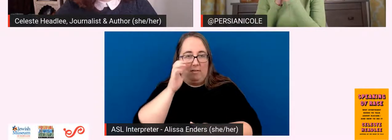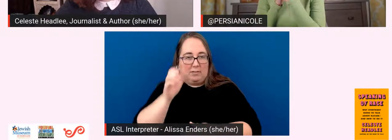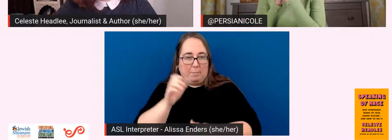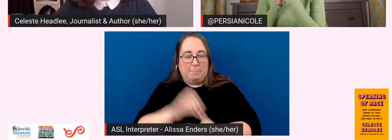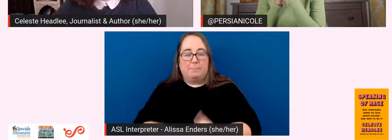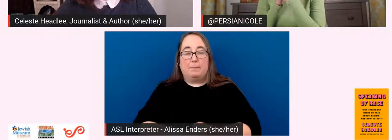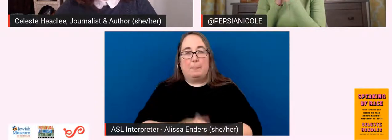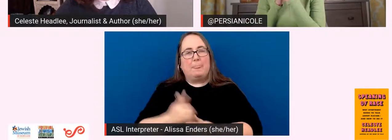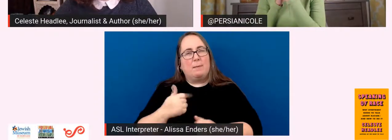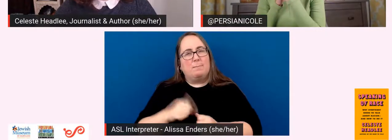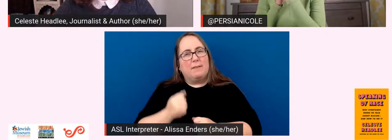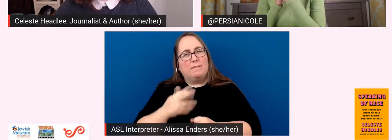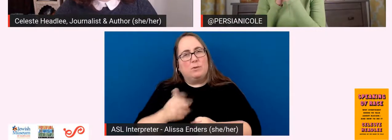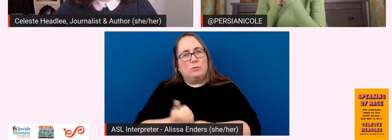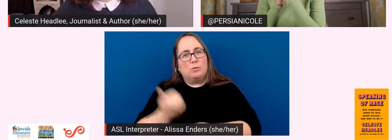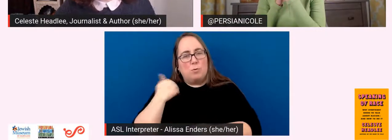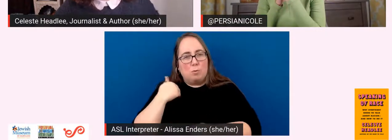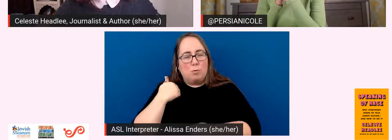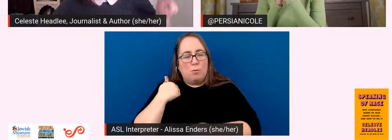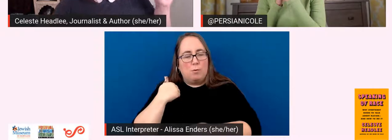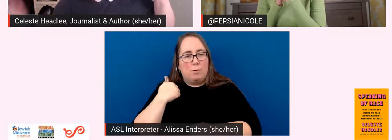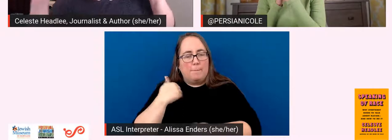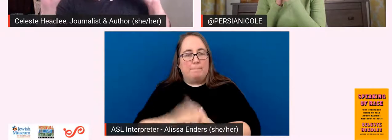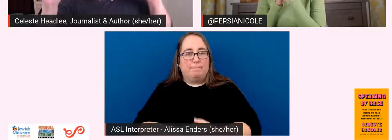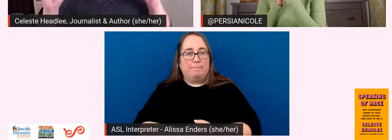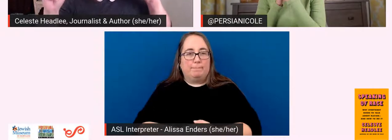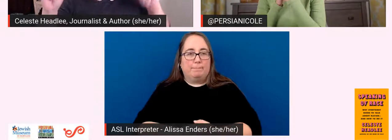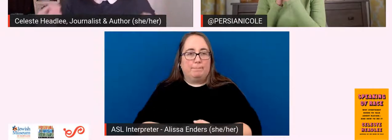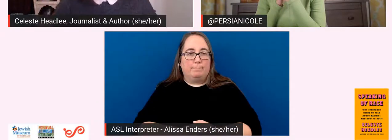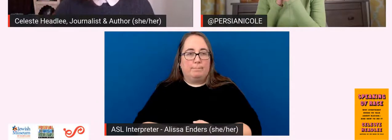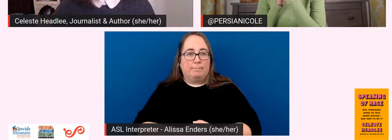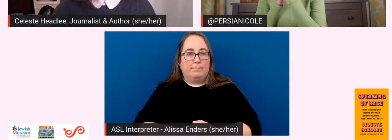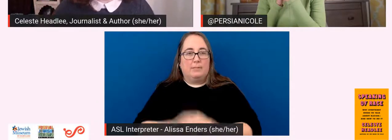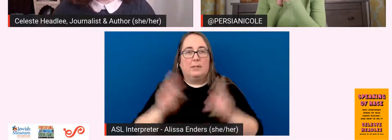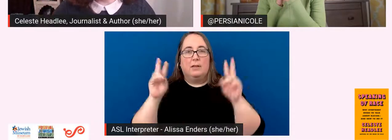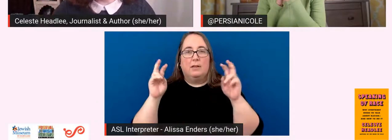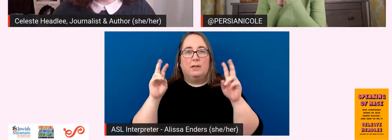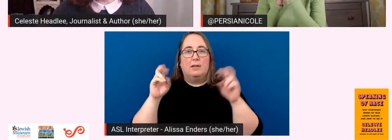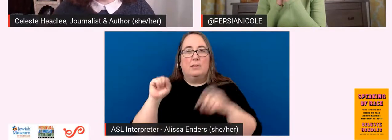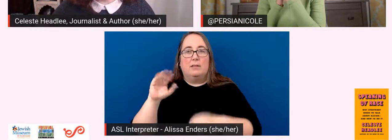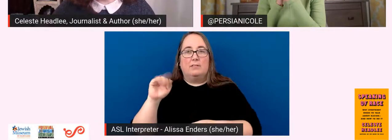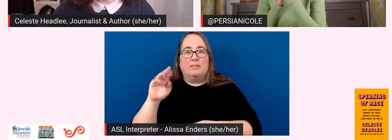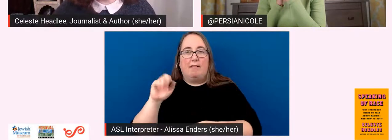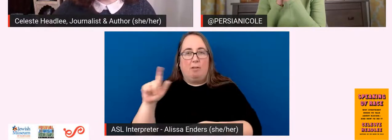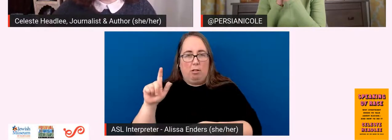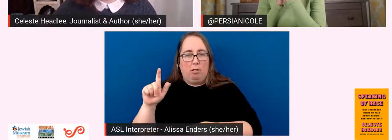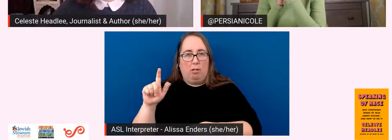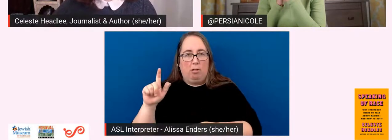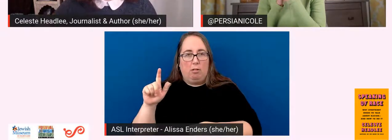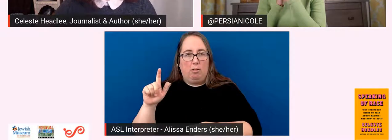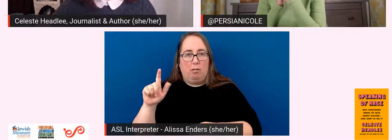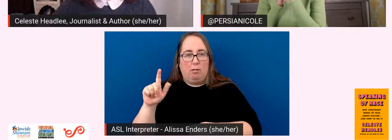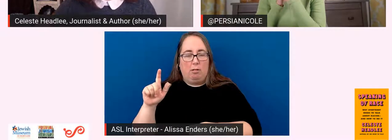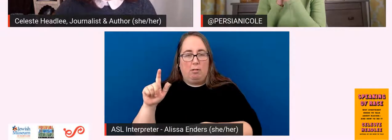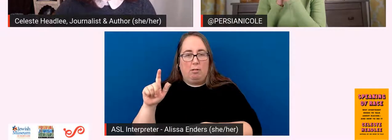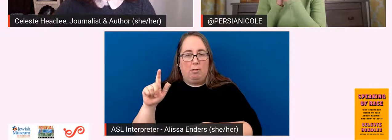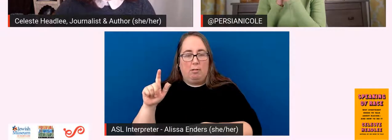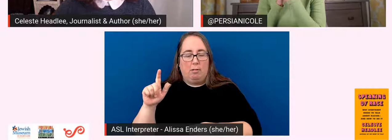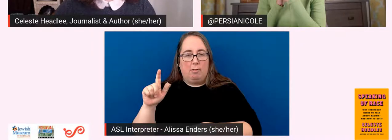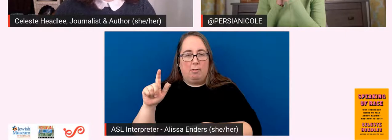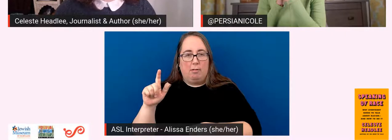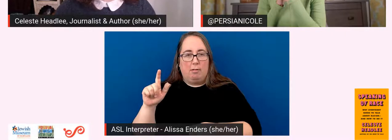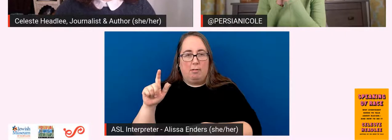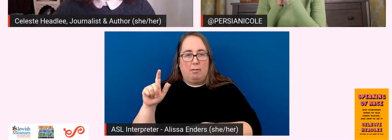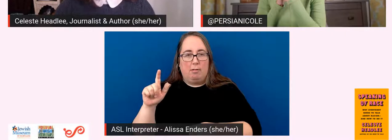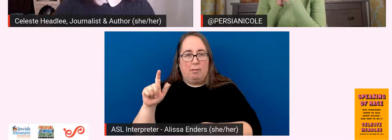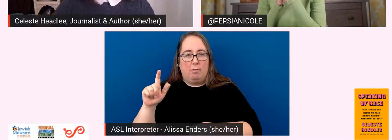few years back when there was this huge scandal? Pardon me for using air quotes, because it turned